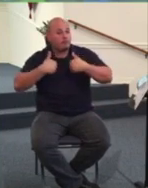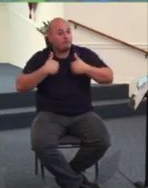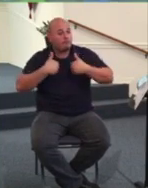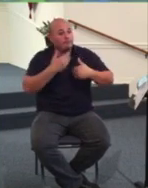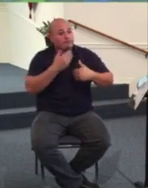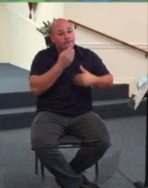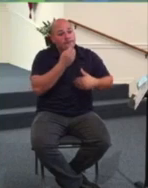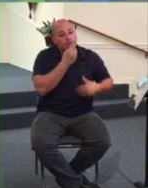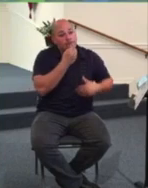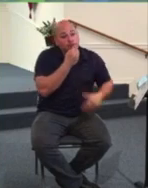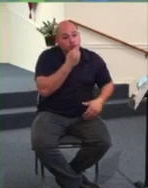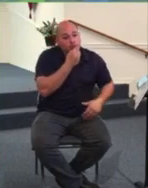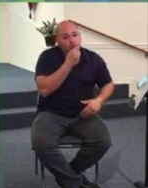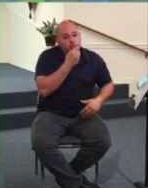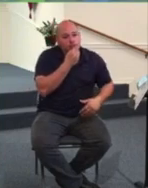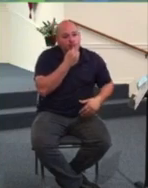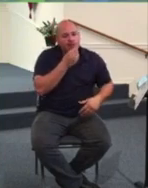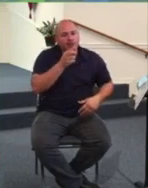Which is more important in life?